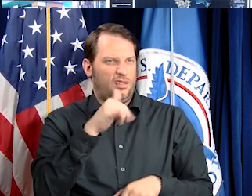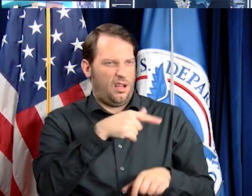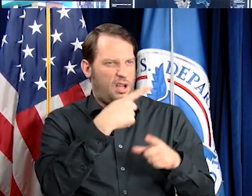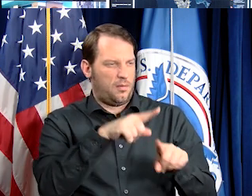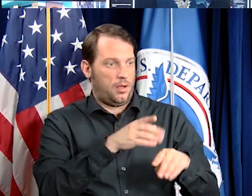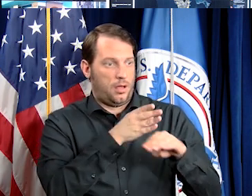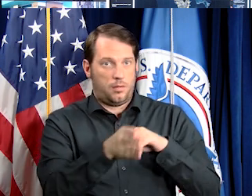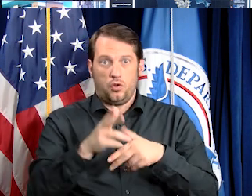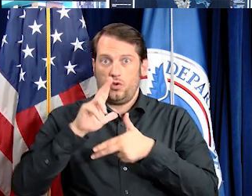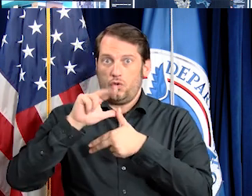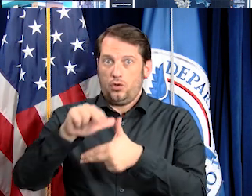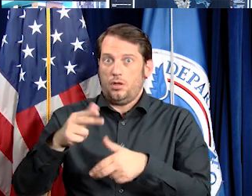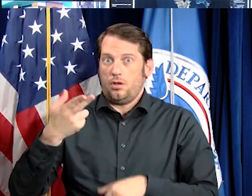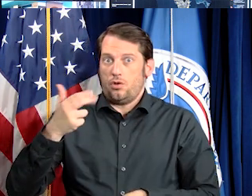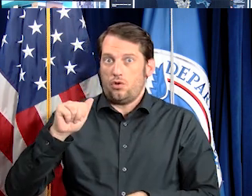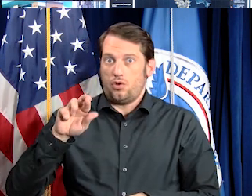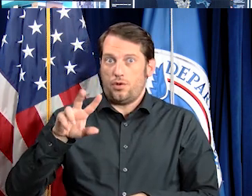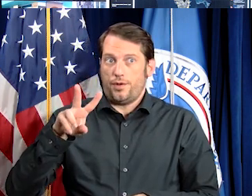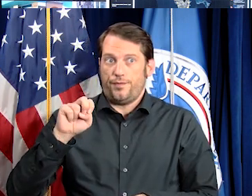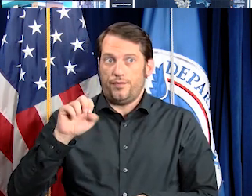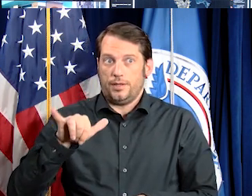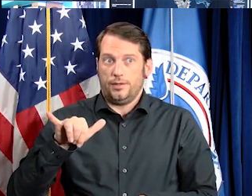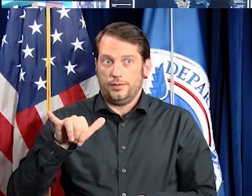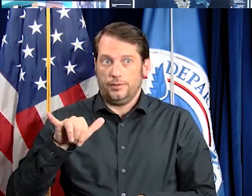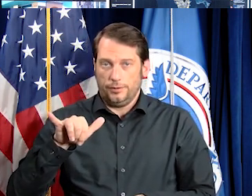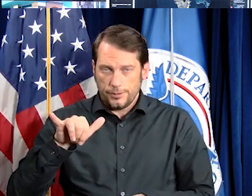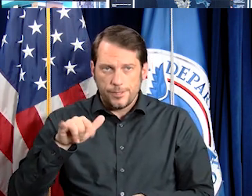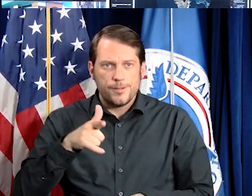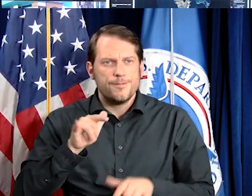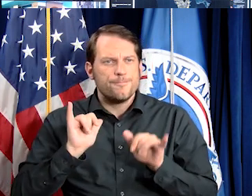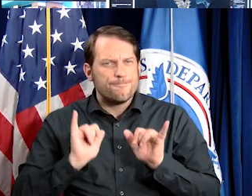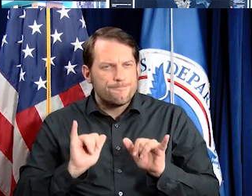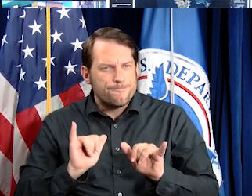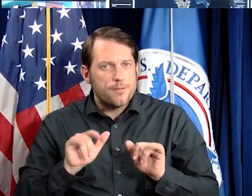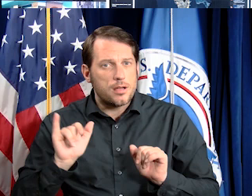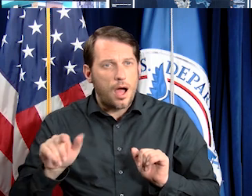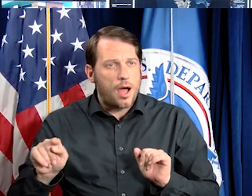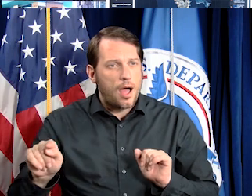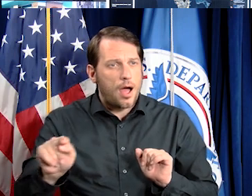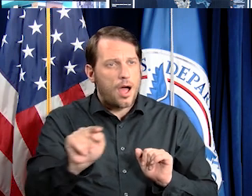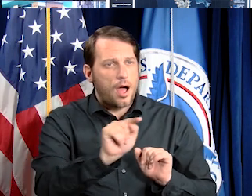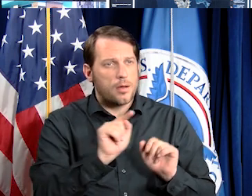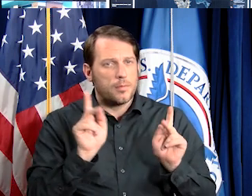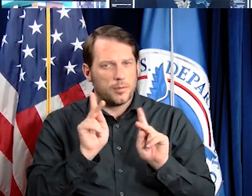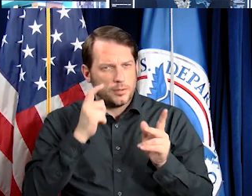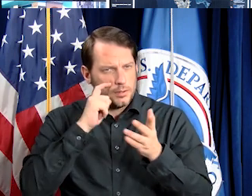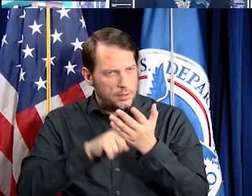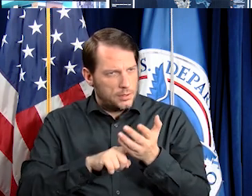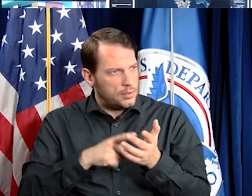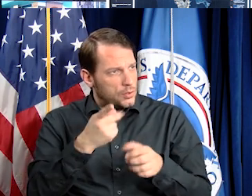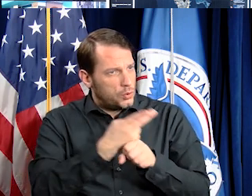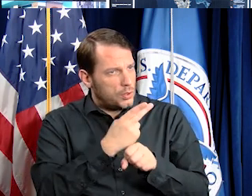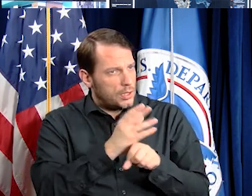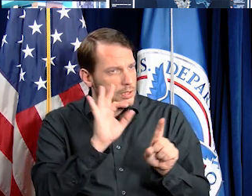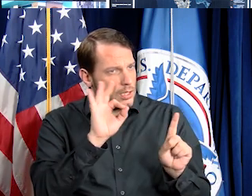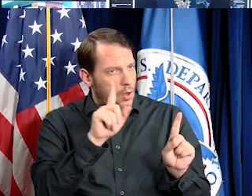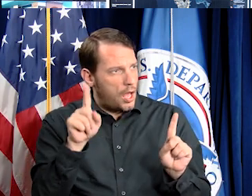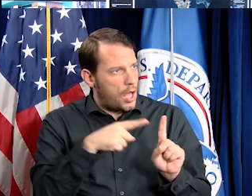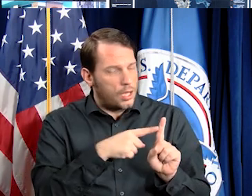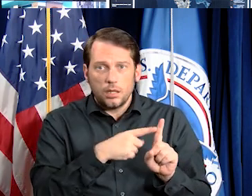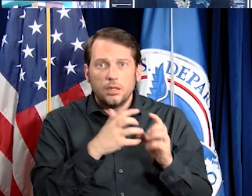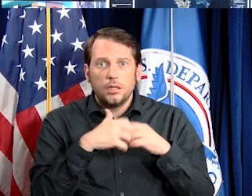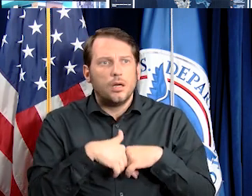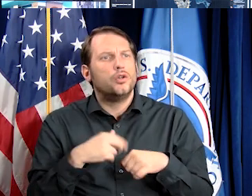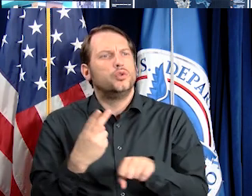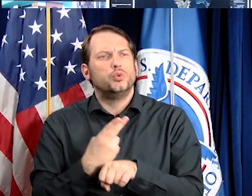Harvey, and recognizing that people are using social media when 911 goes down, or providing